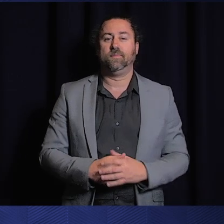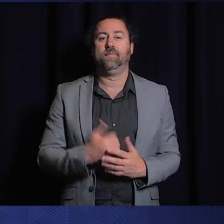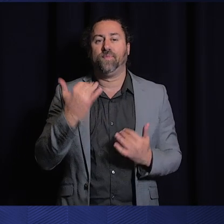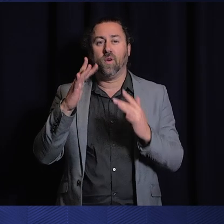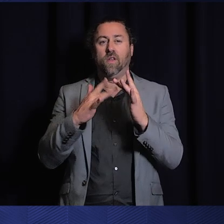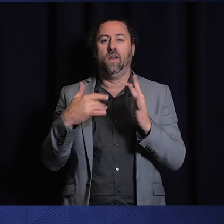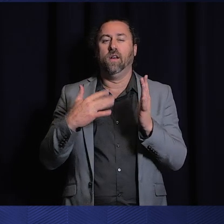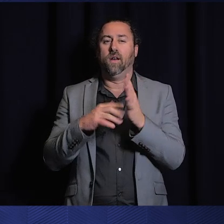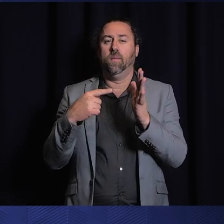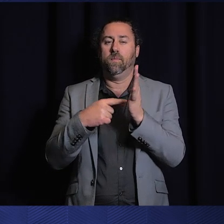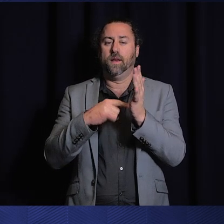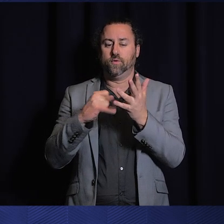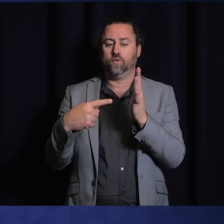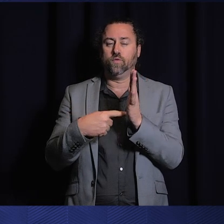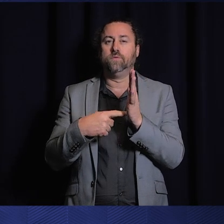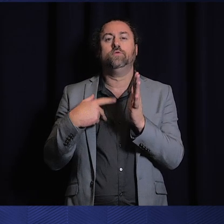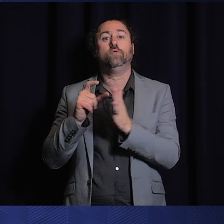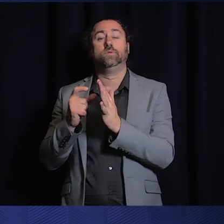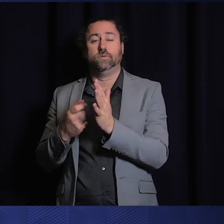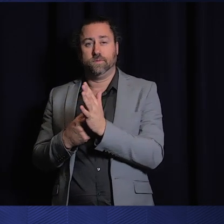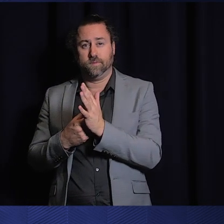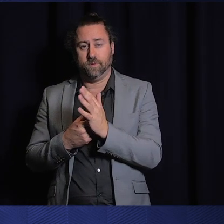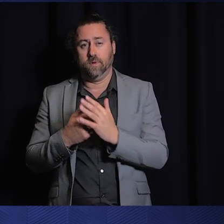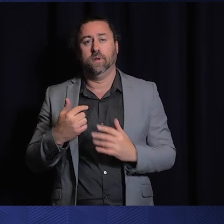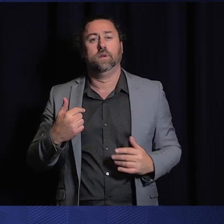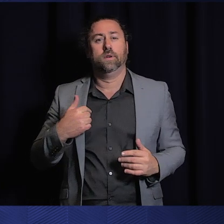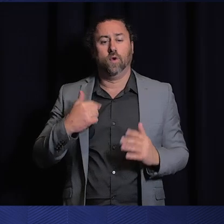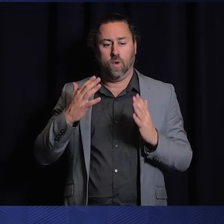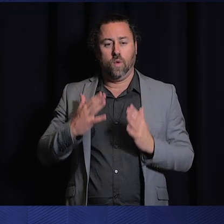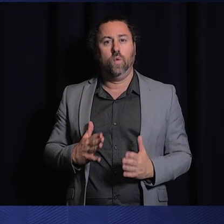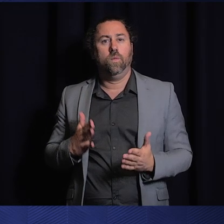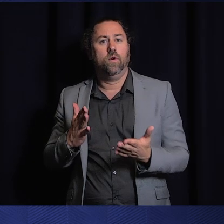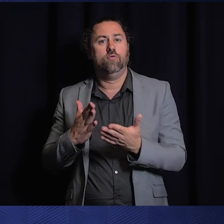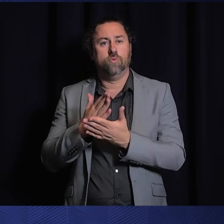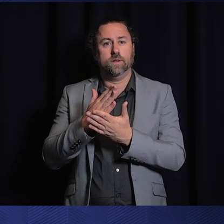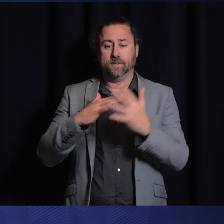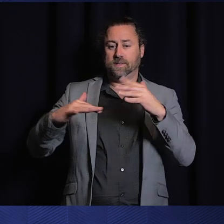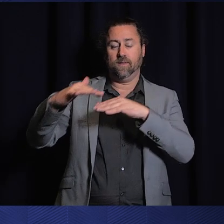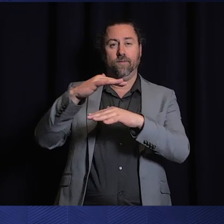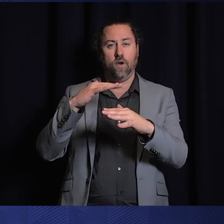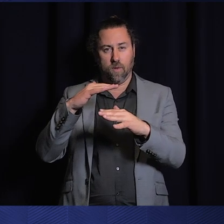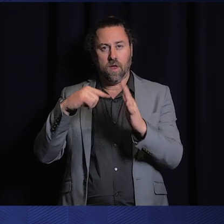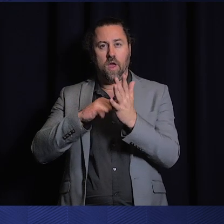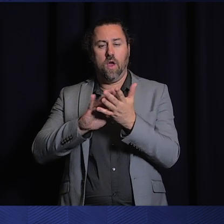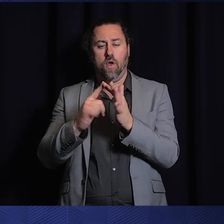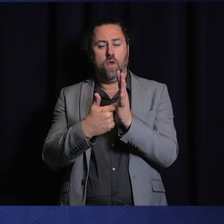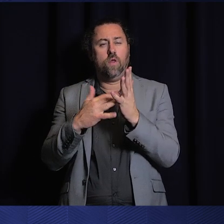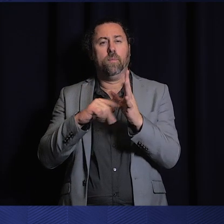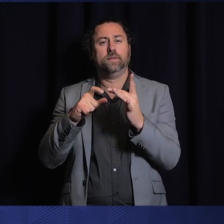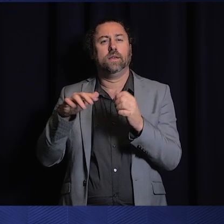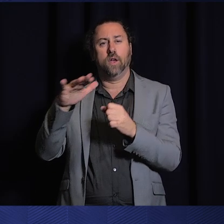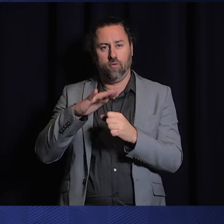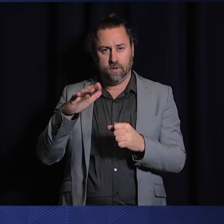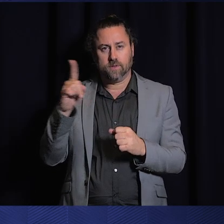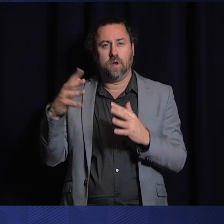is Dr. Matthew Scott. I'm a leader of the Human Rights and Environment thematic area at the Royal